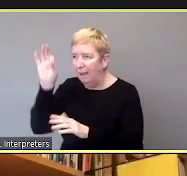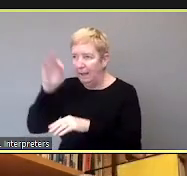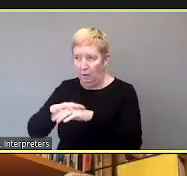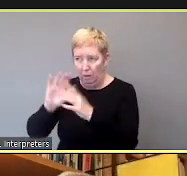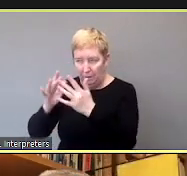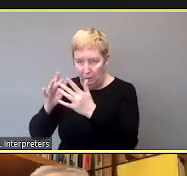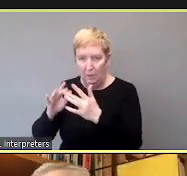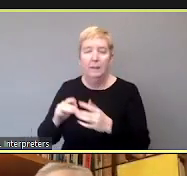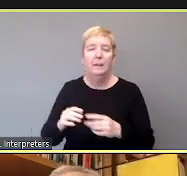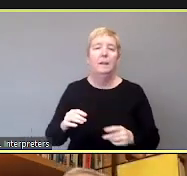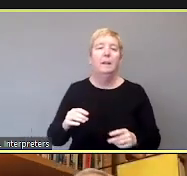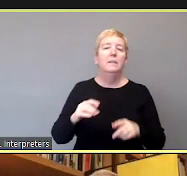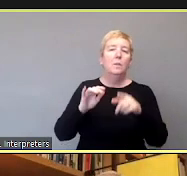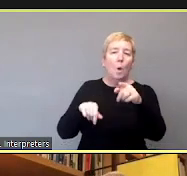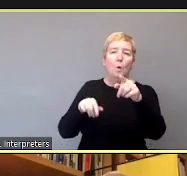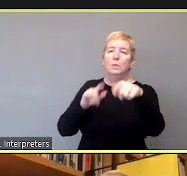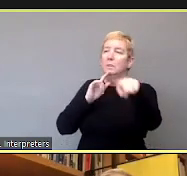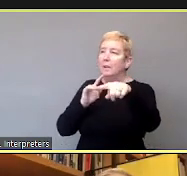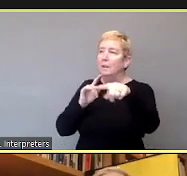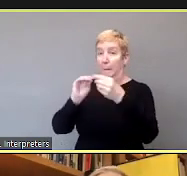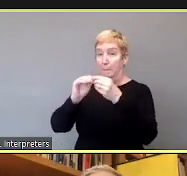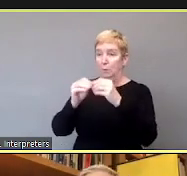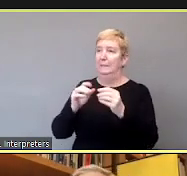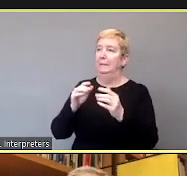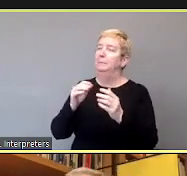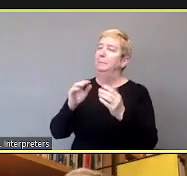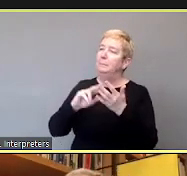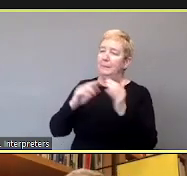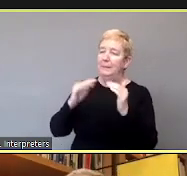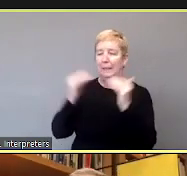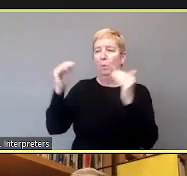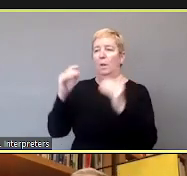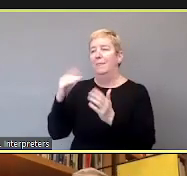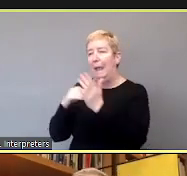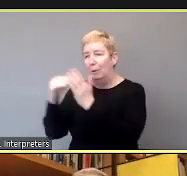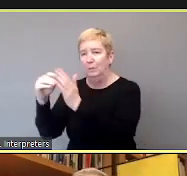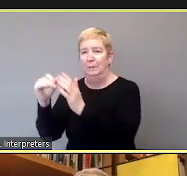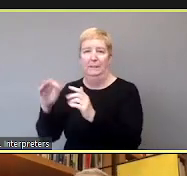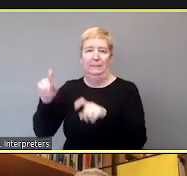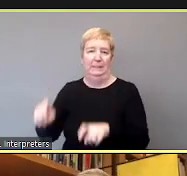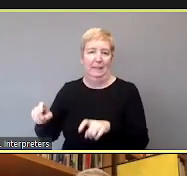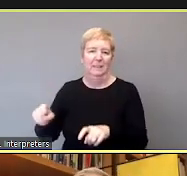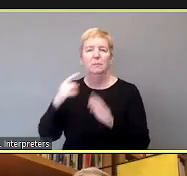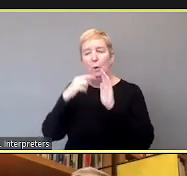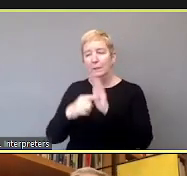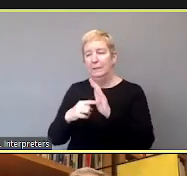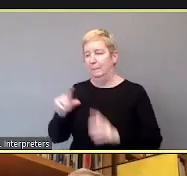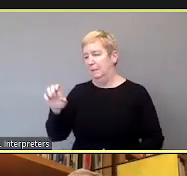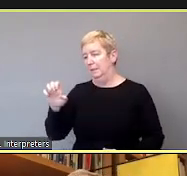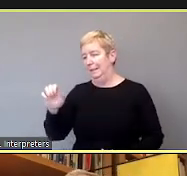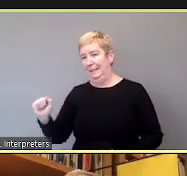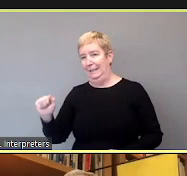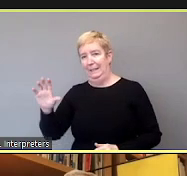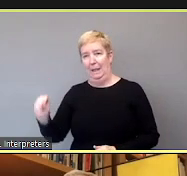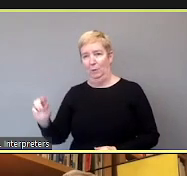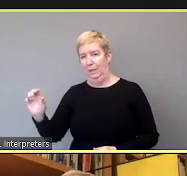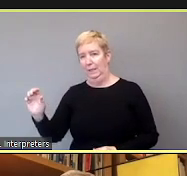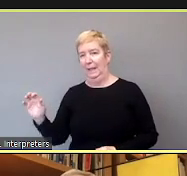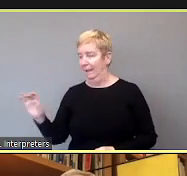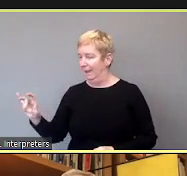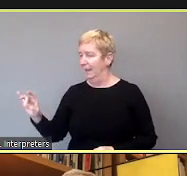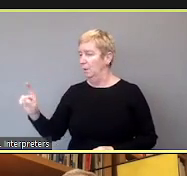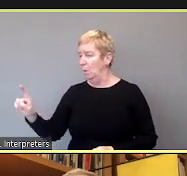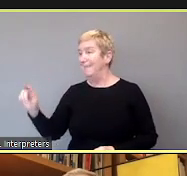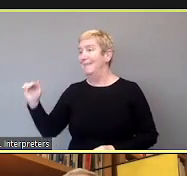of thousands of tests. So to pick Lee County down in the lower right-hand corner of the state, southeast corner,